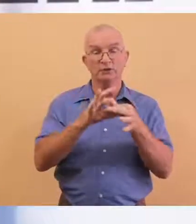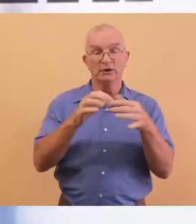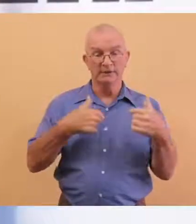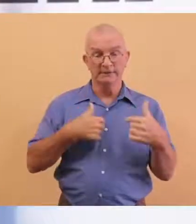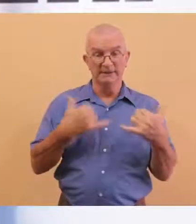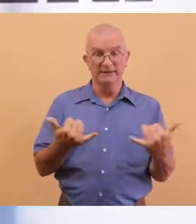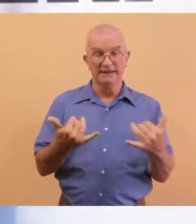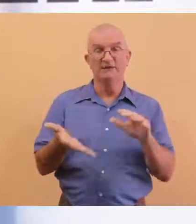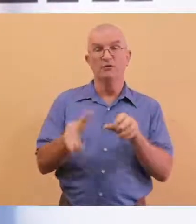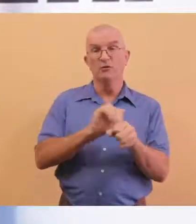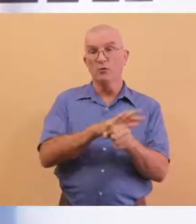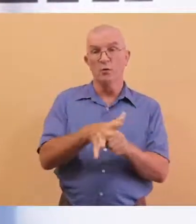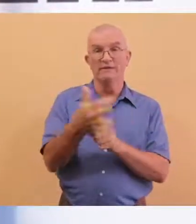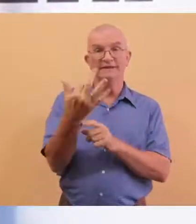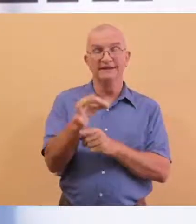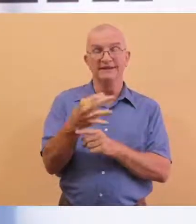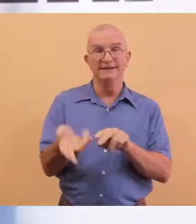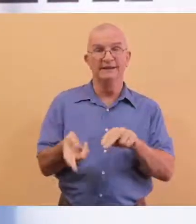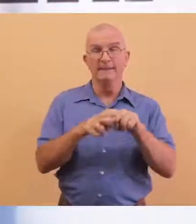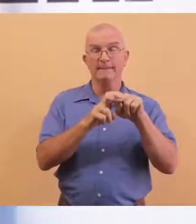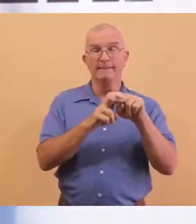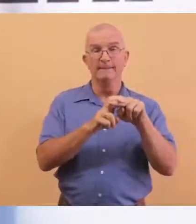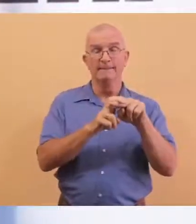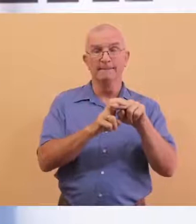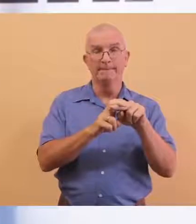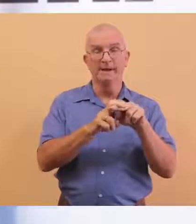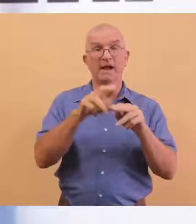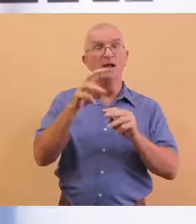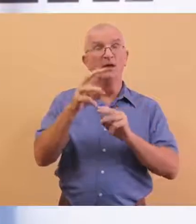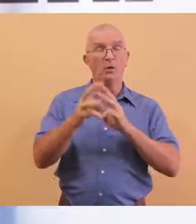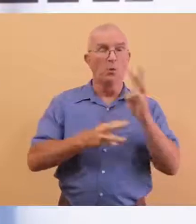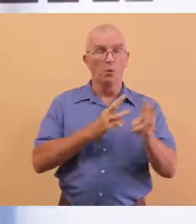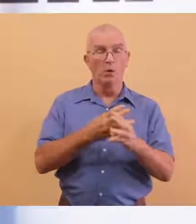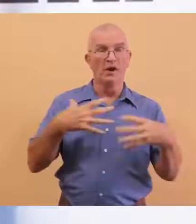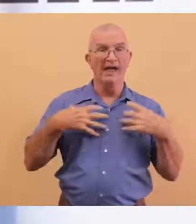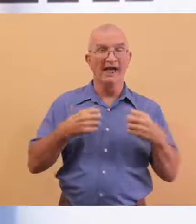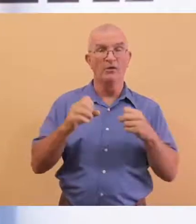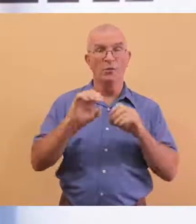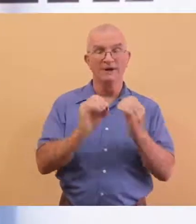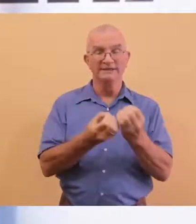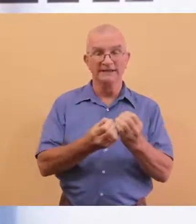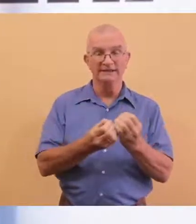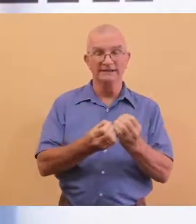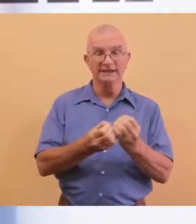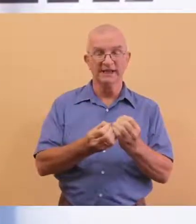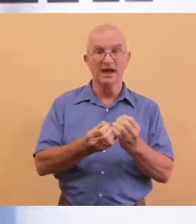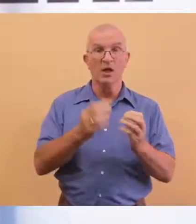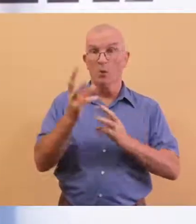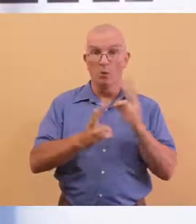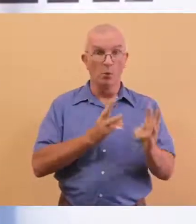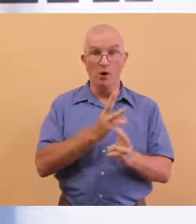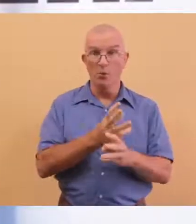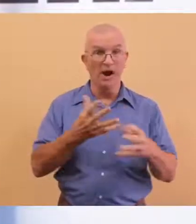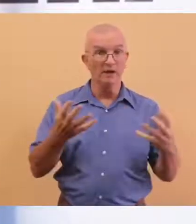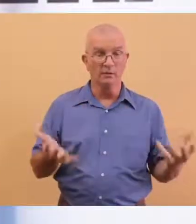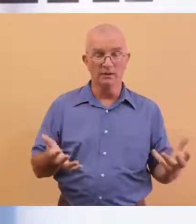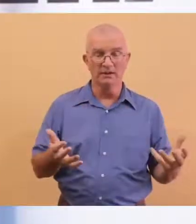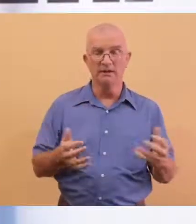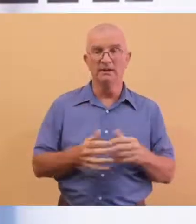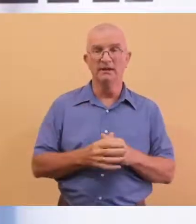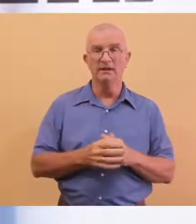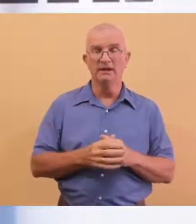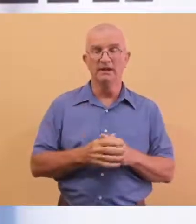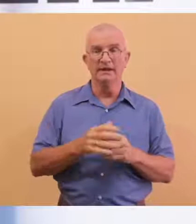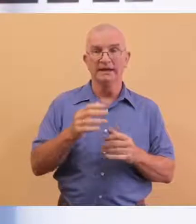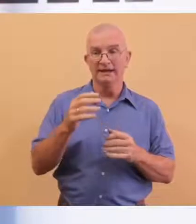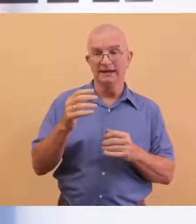today's COVID-19 update. According to the World Health Organization, the global statistics are as follows.